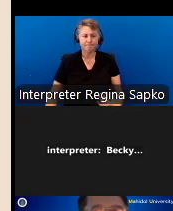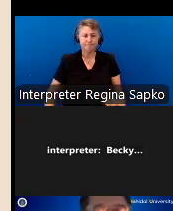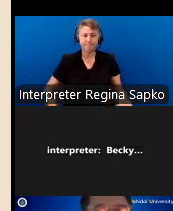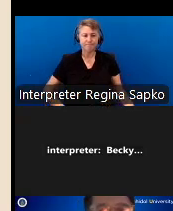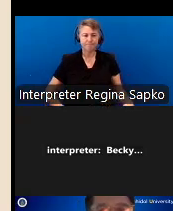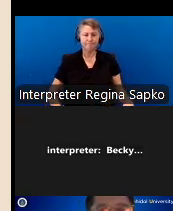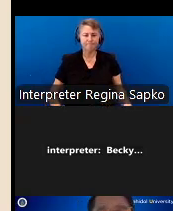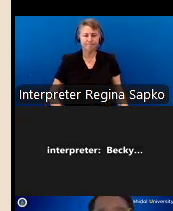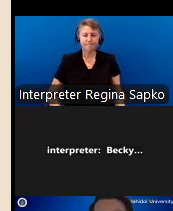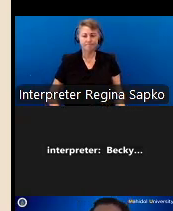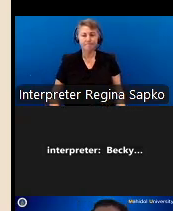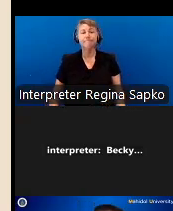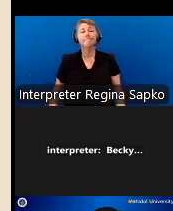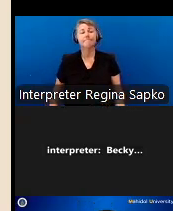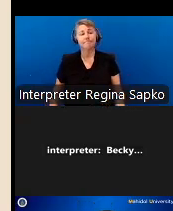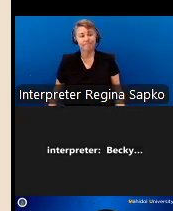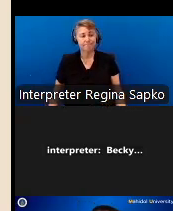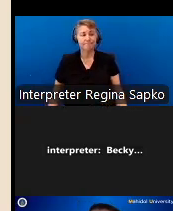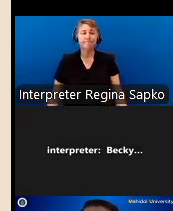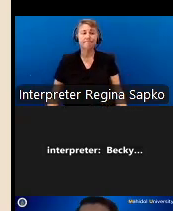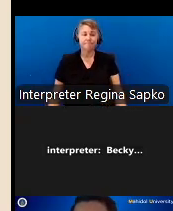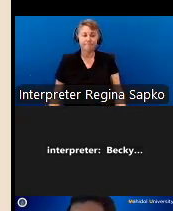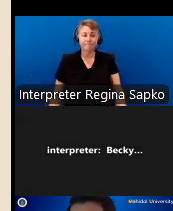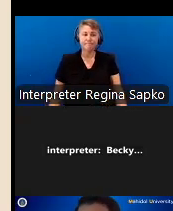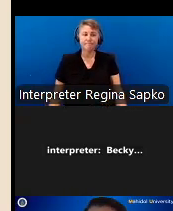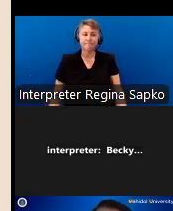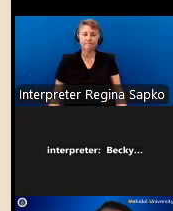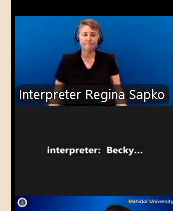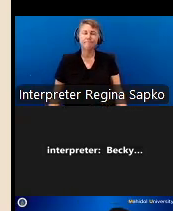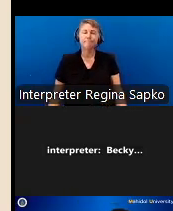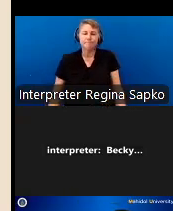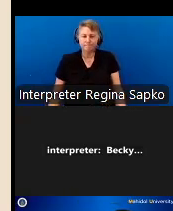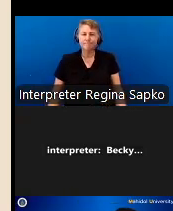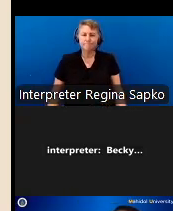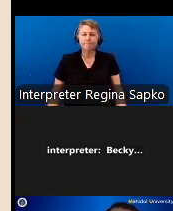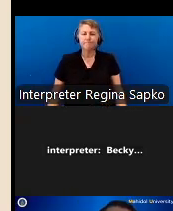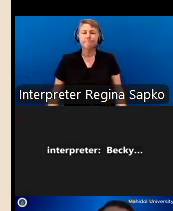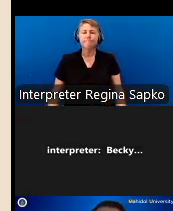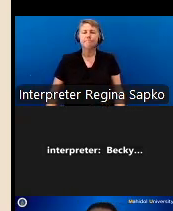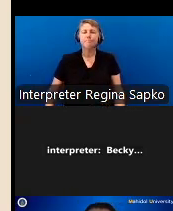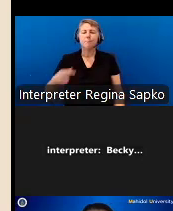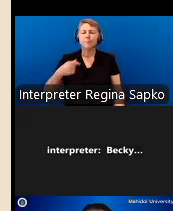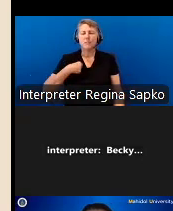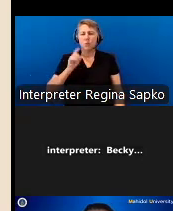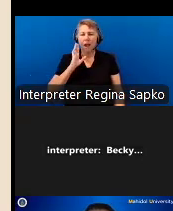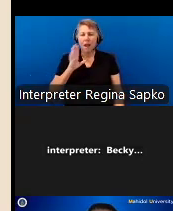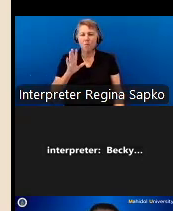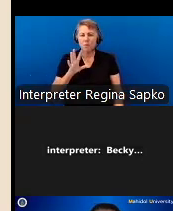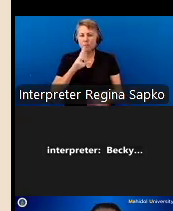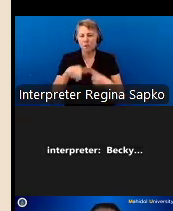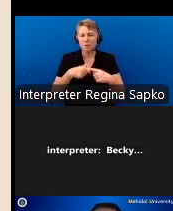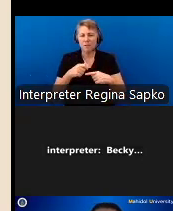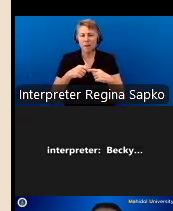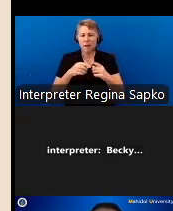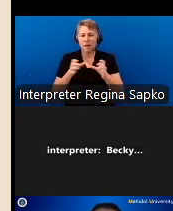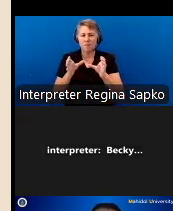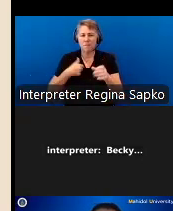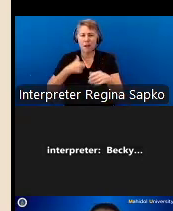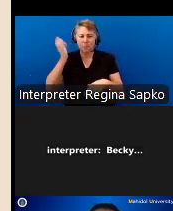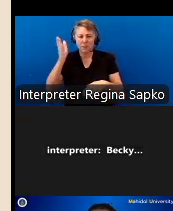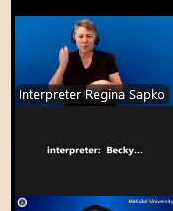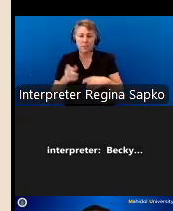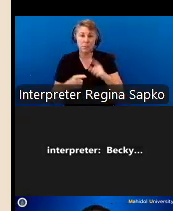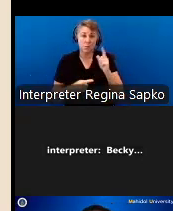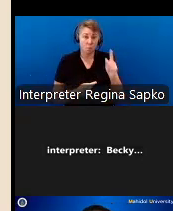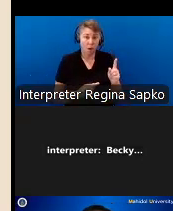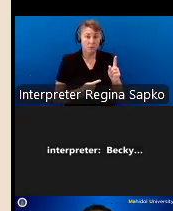Well, I may divide my talking into part. One part is about the preparing